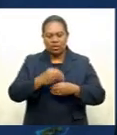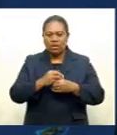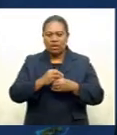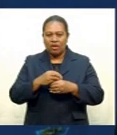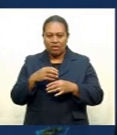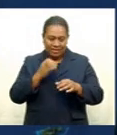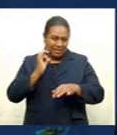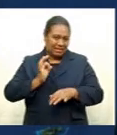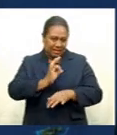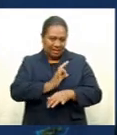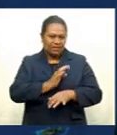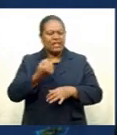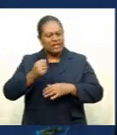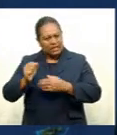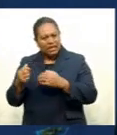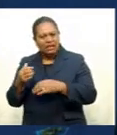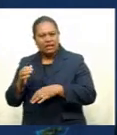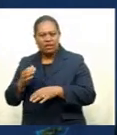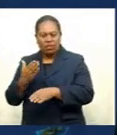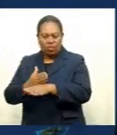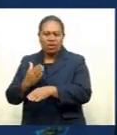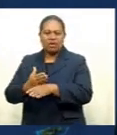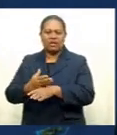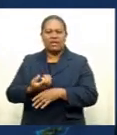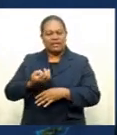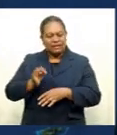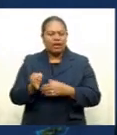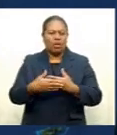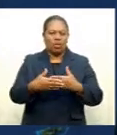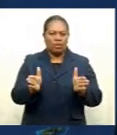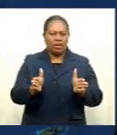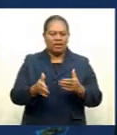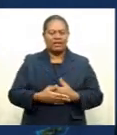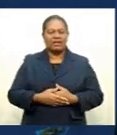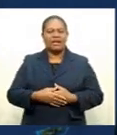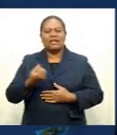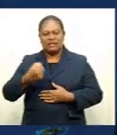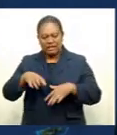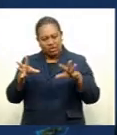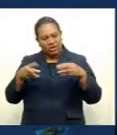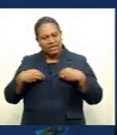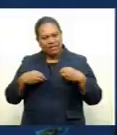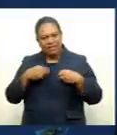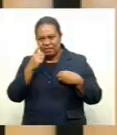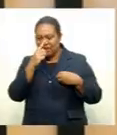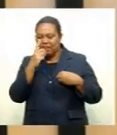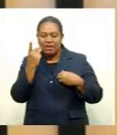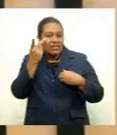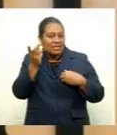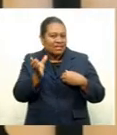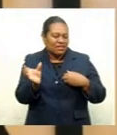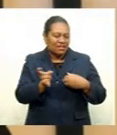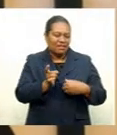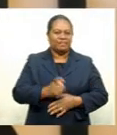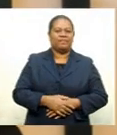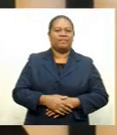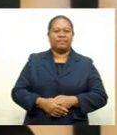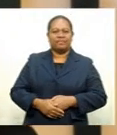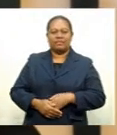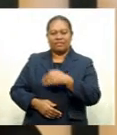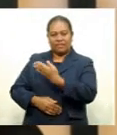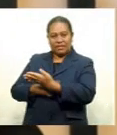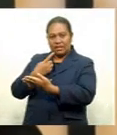still open. We're still cleaning it. We're still, we are taking cases. We are taking, guests. They're also hoping that a